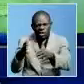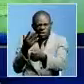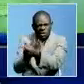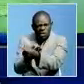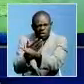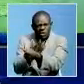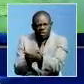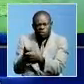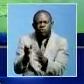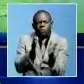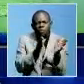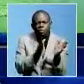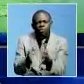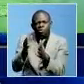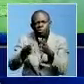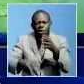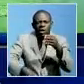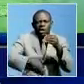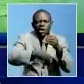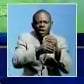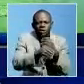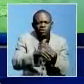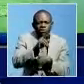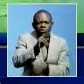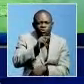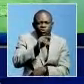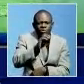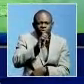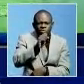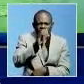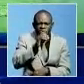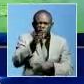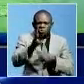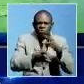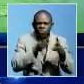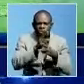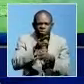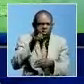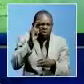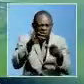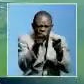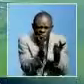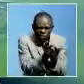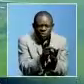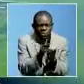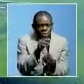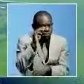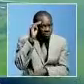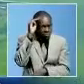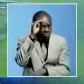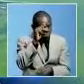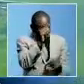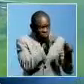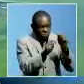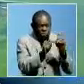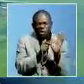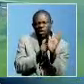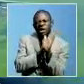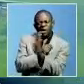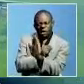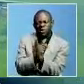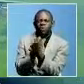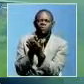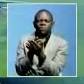floodplains listed as a UNESCO World Heritage Site in order to allow for further consultations. Tourism Minister Rodney